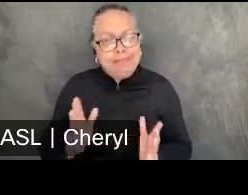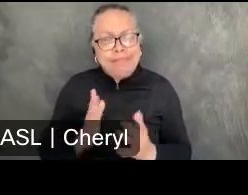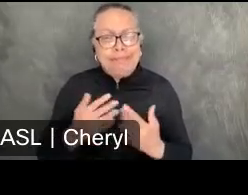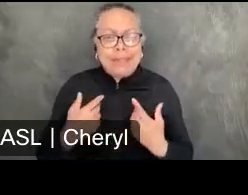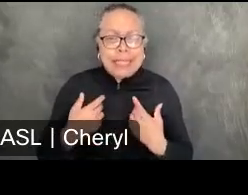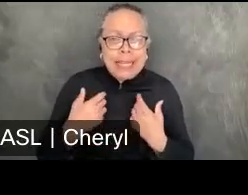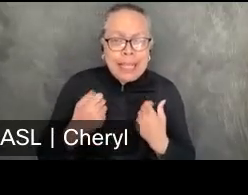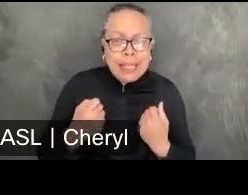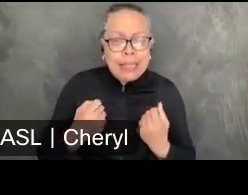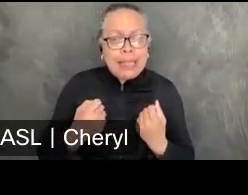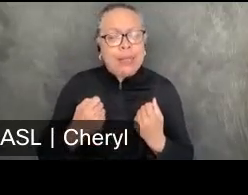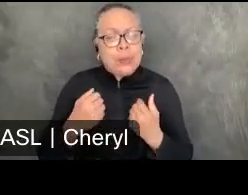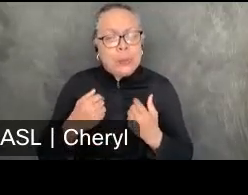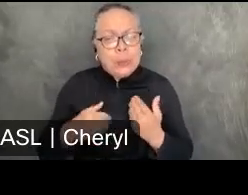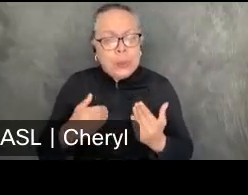recovery and